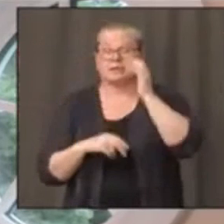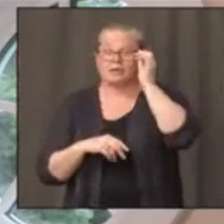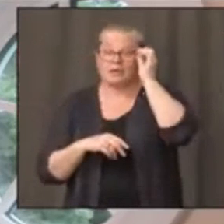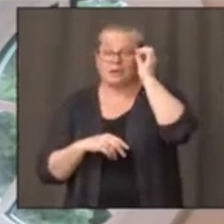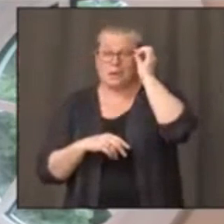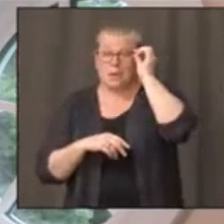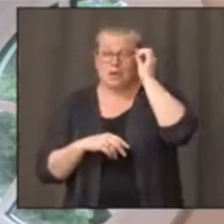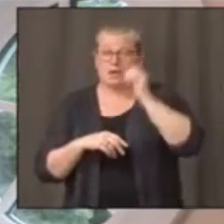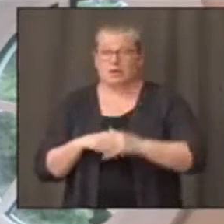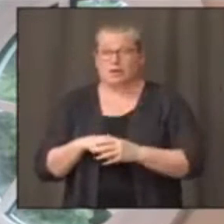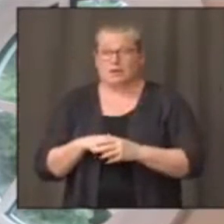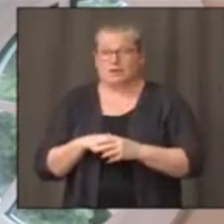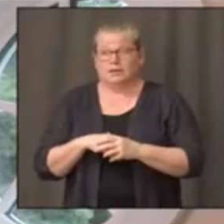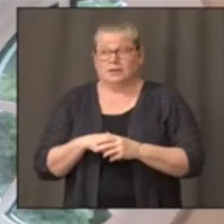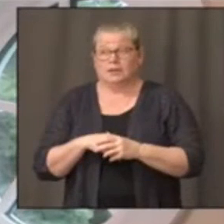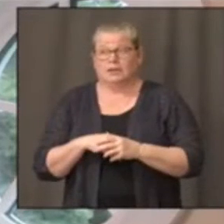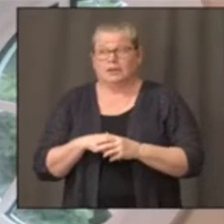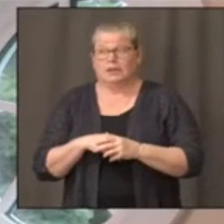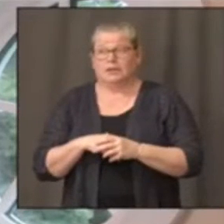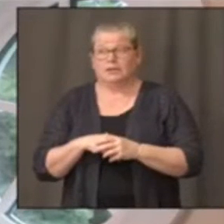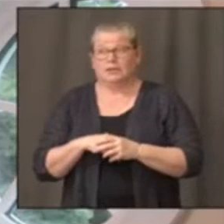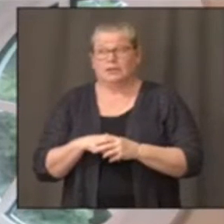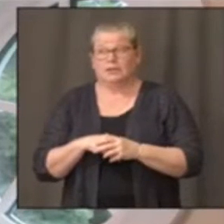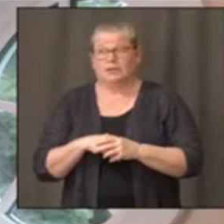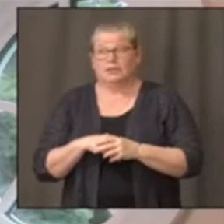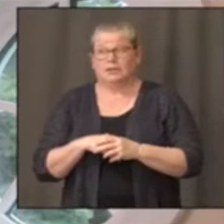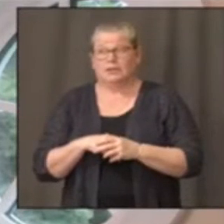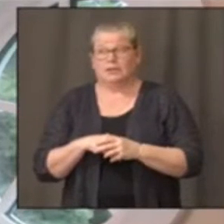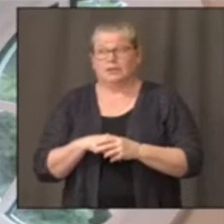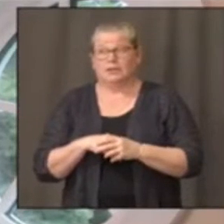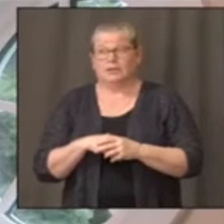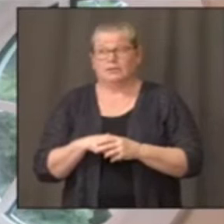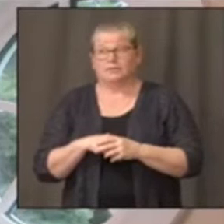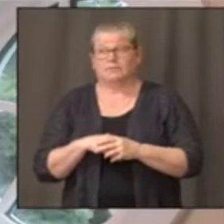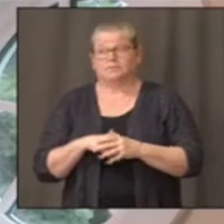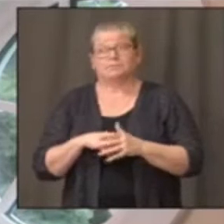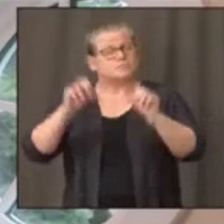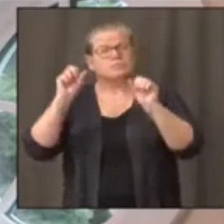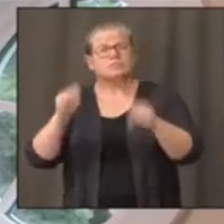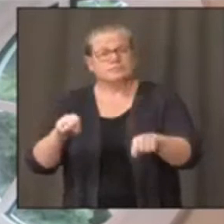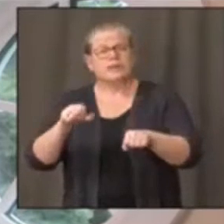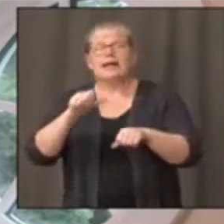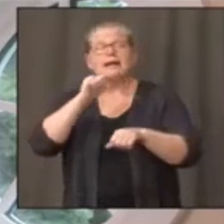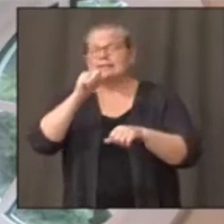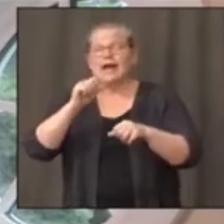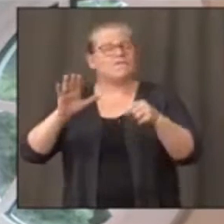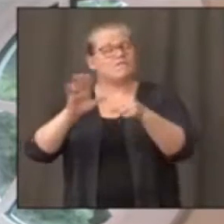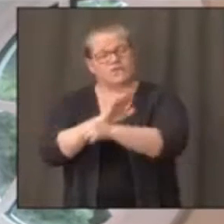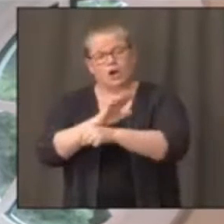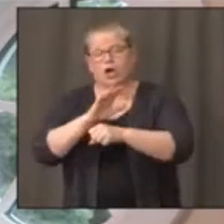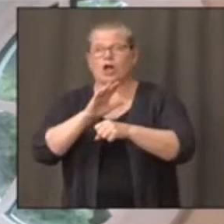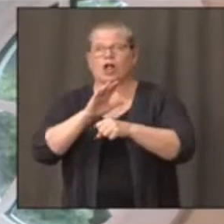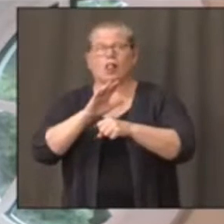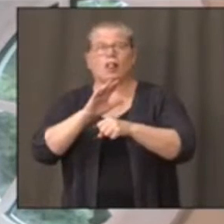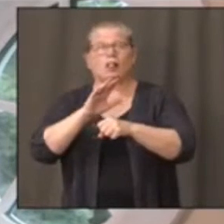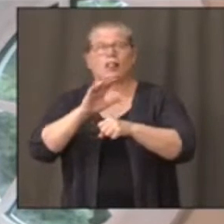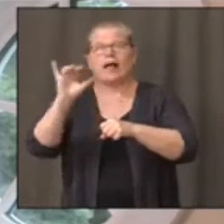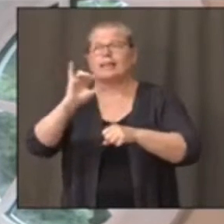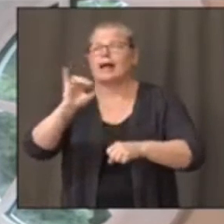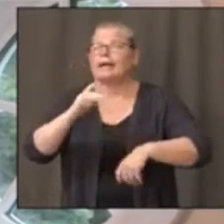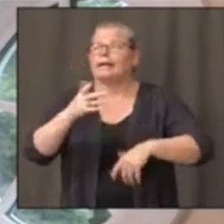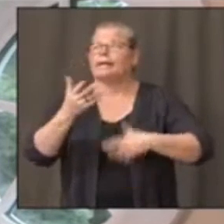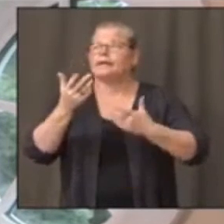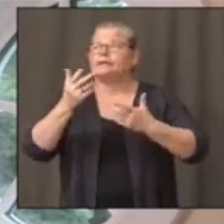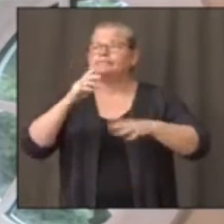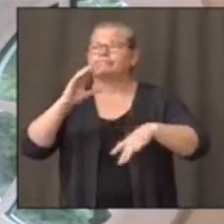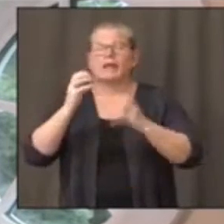can spread through means that approximates an aerosolized virus. It's not truly an aerosol virus like measles or tuberculosis,